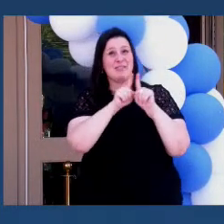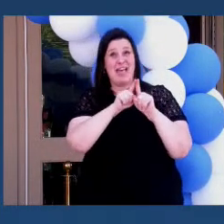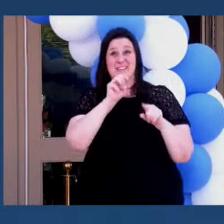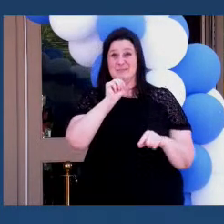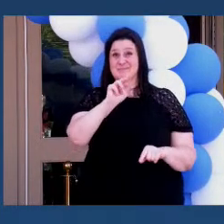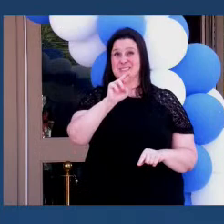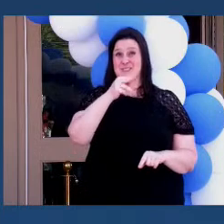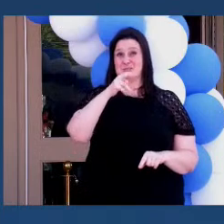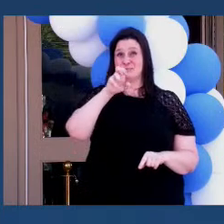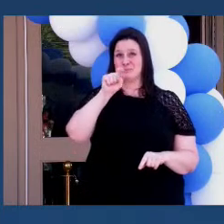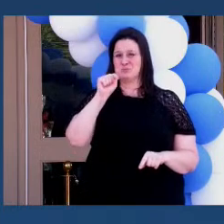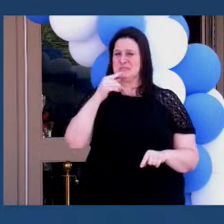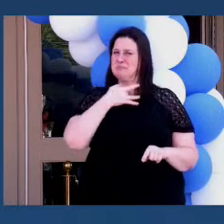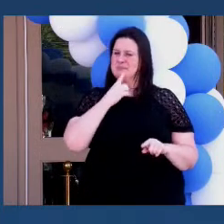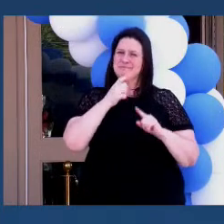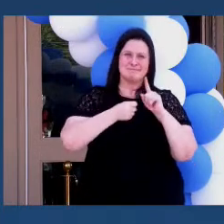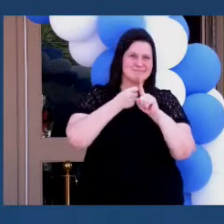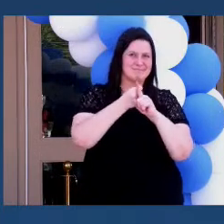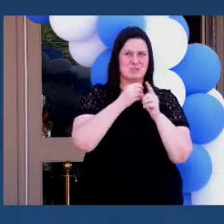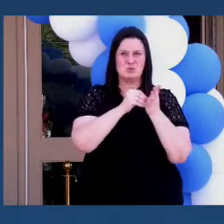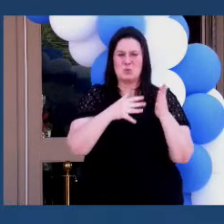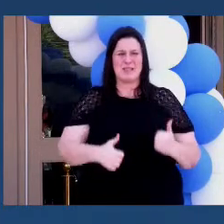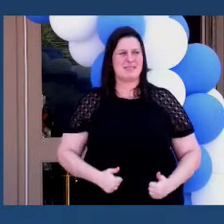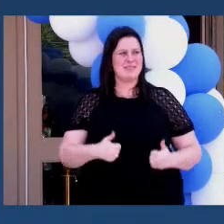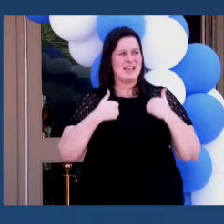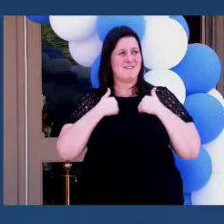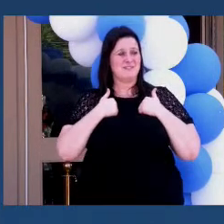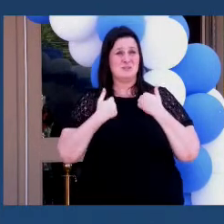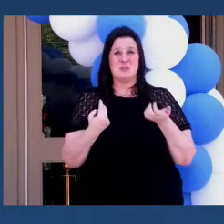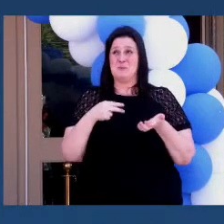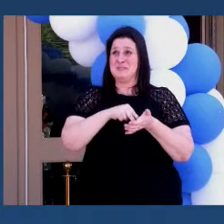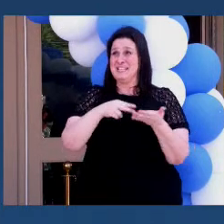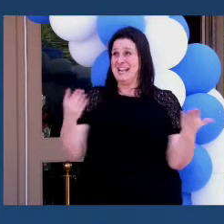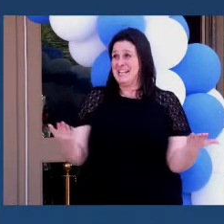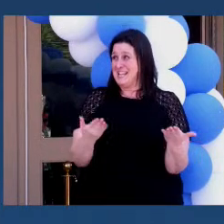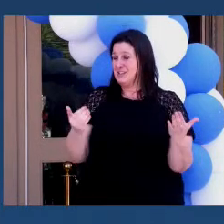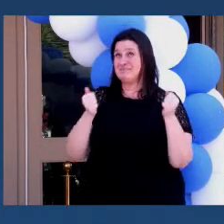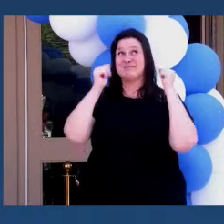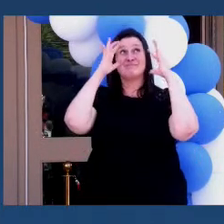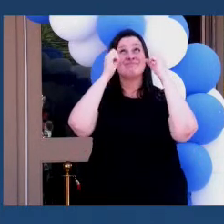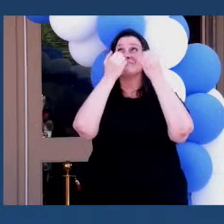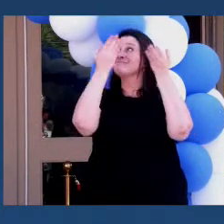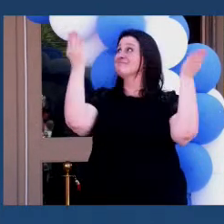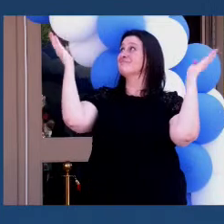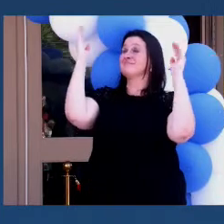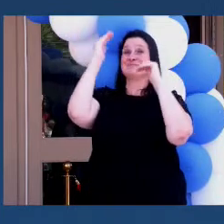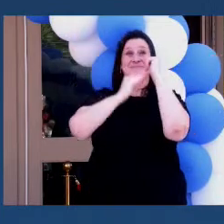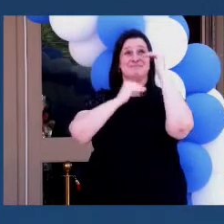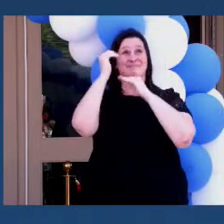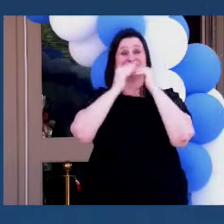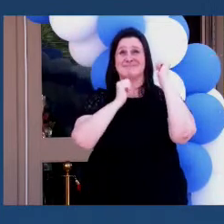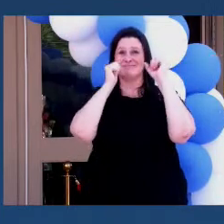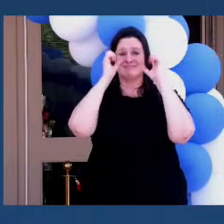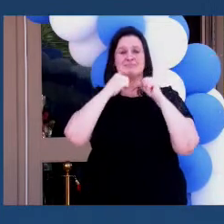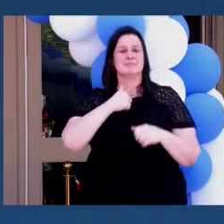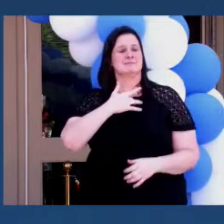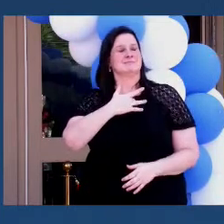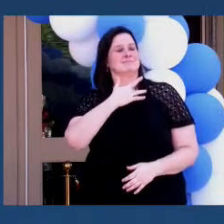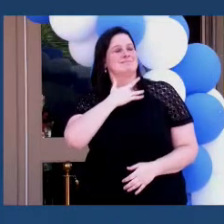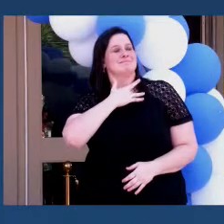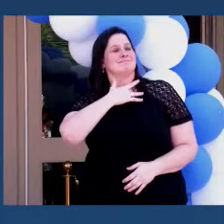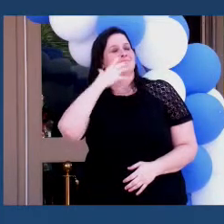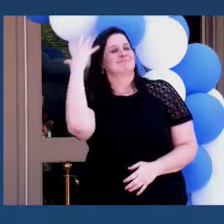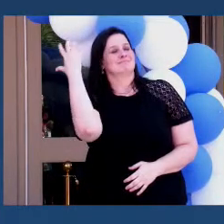lives. So standing here today amidst the stunning architecture of this magnificent building fills me with